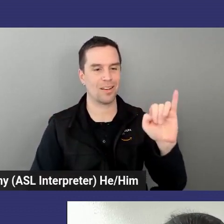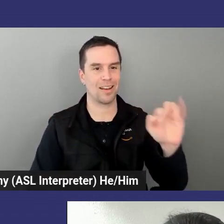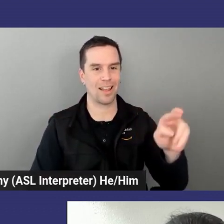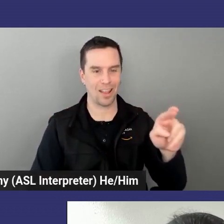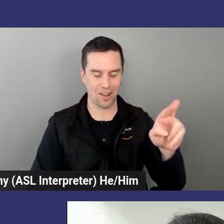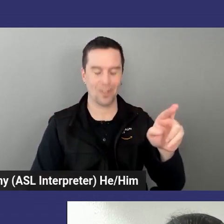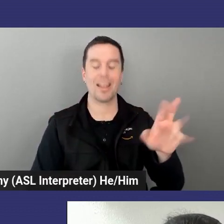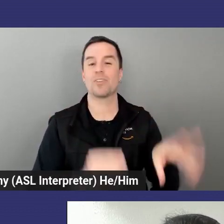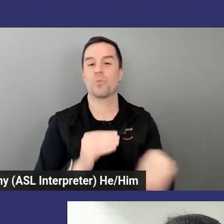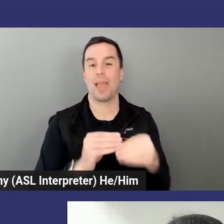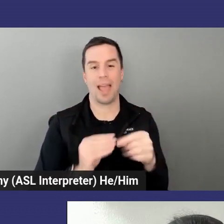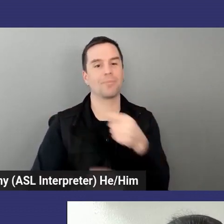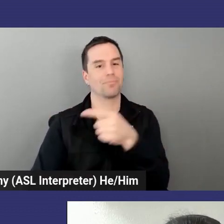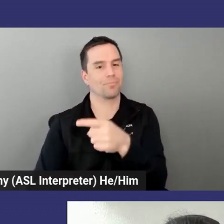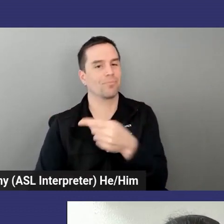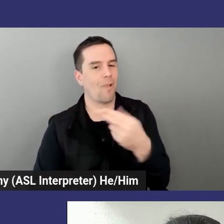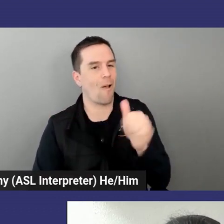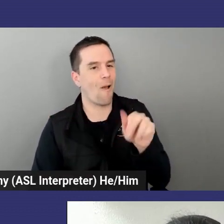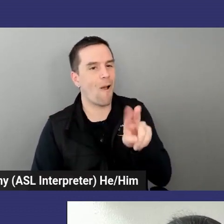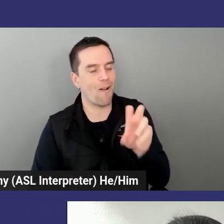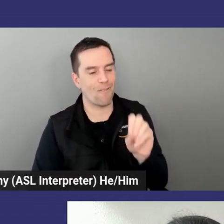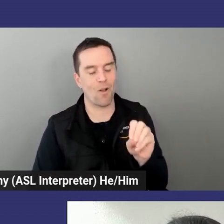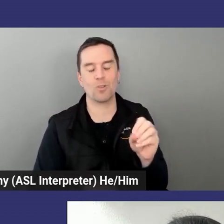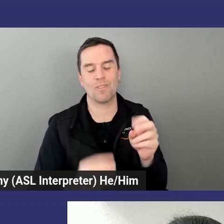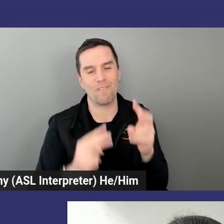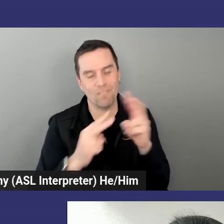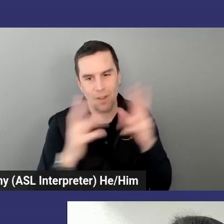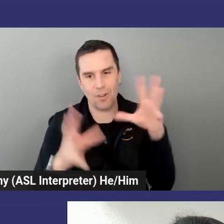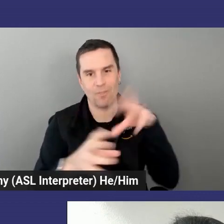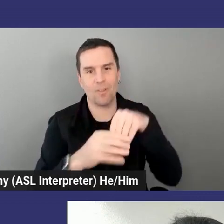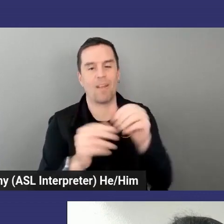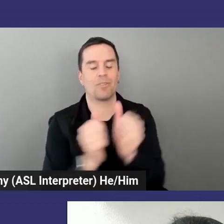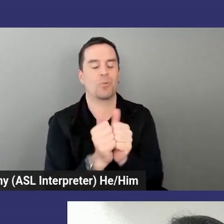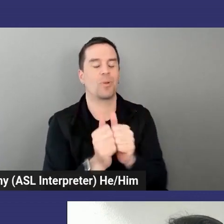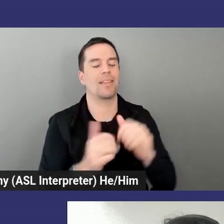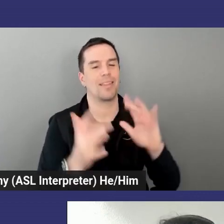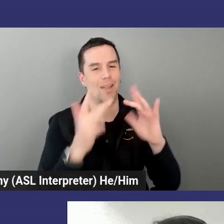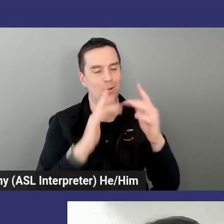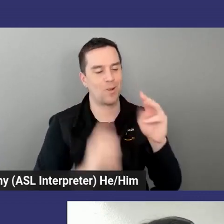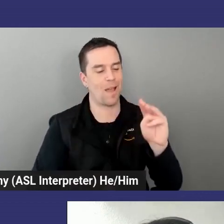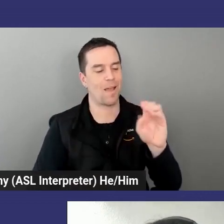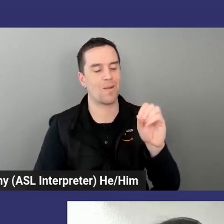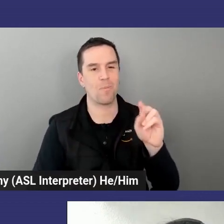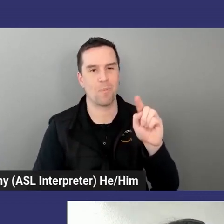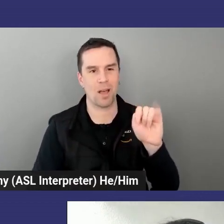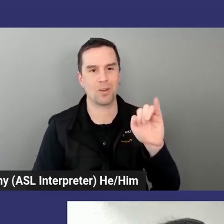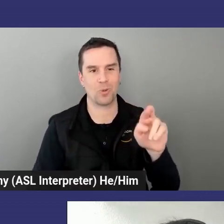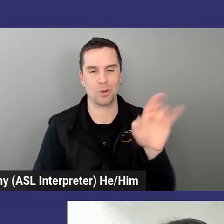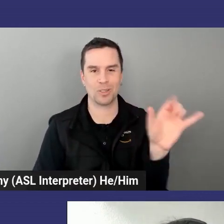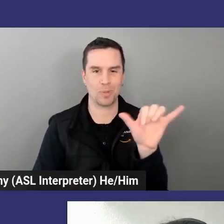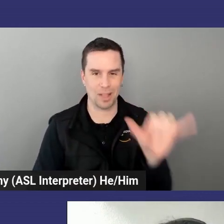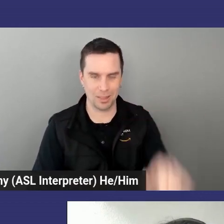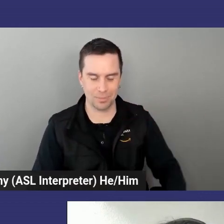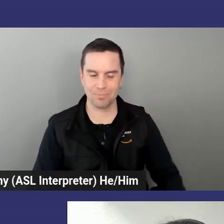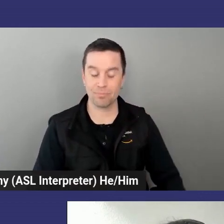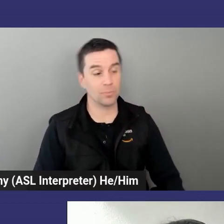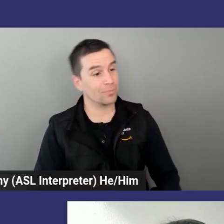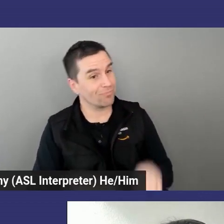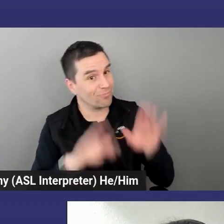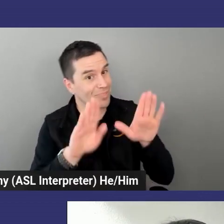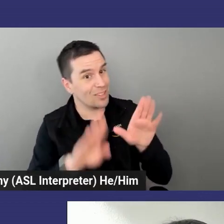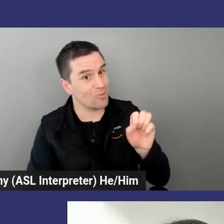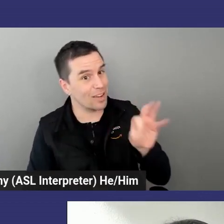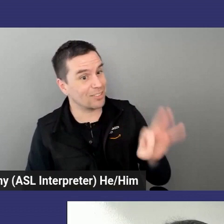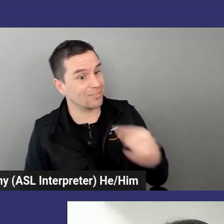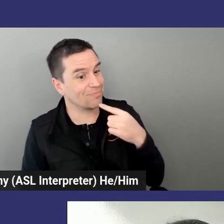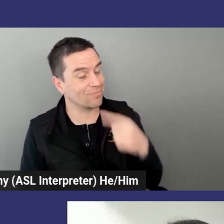Monitor. Oh, that's great. Okay, so we know CloudWatch, that's one of the typically